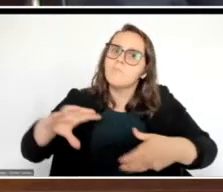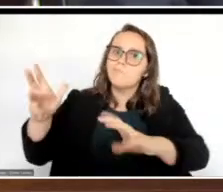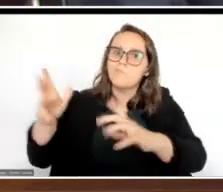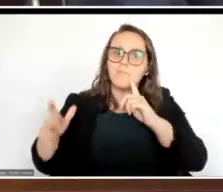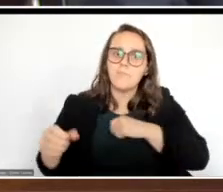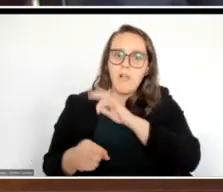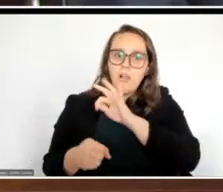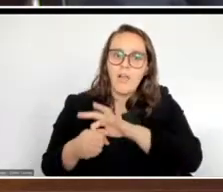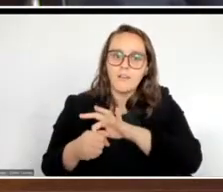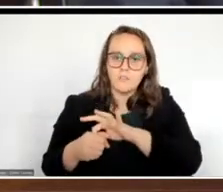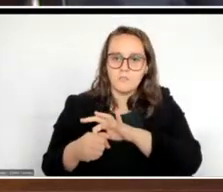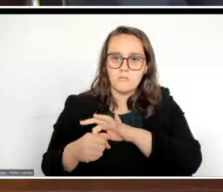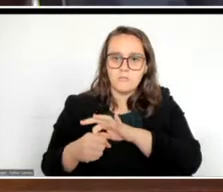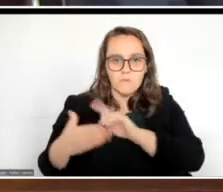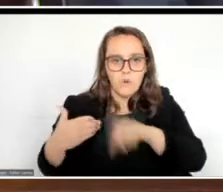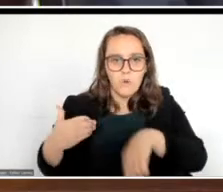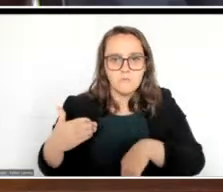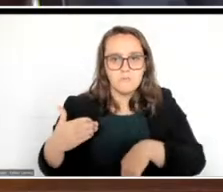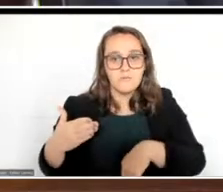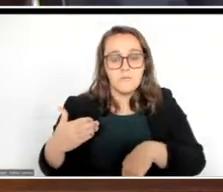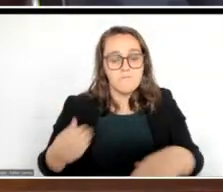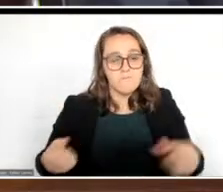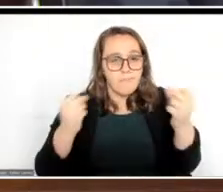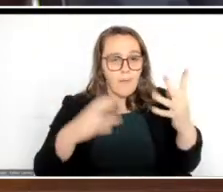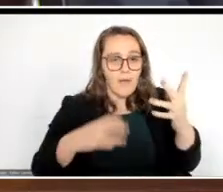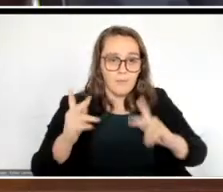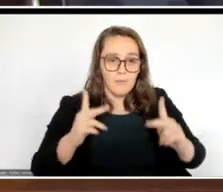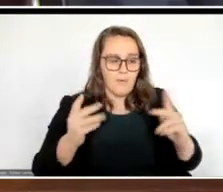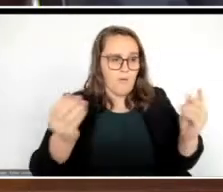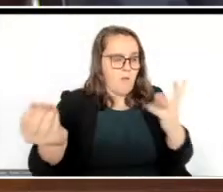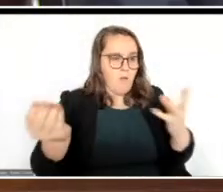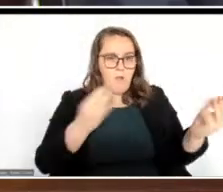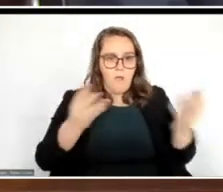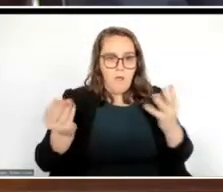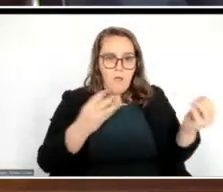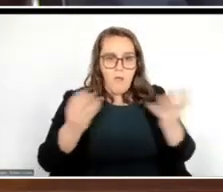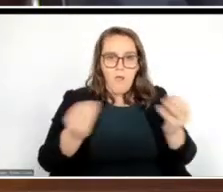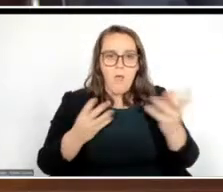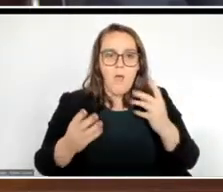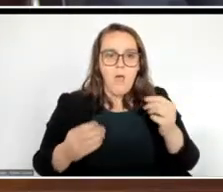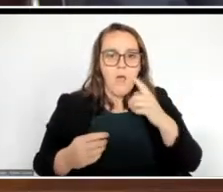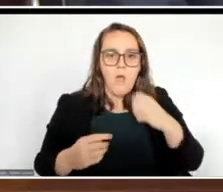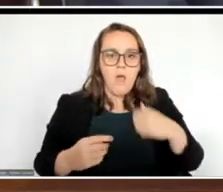the Select Committee about the invective that President Trump leveled at his own vice president.